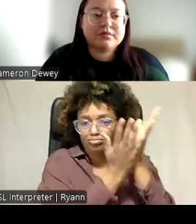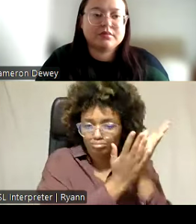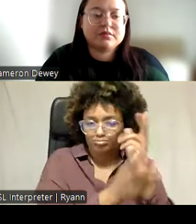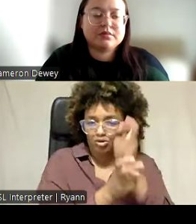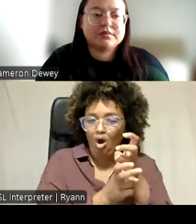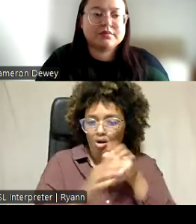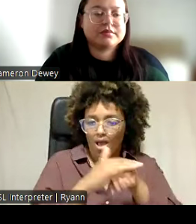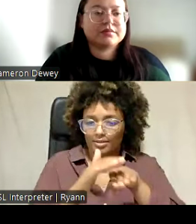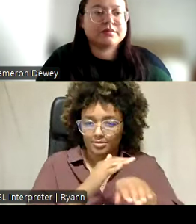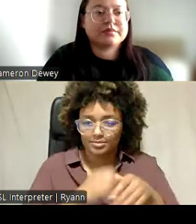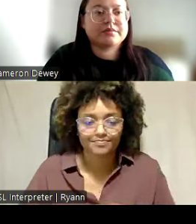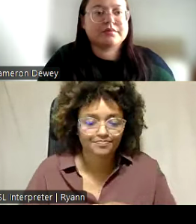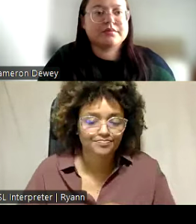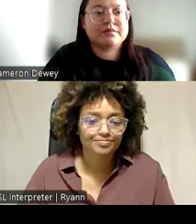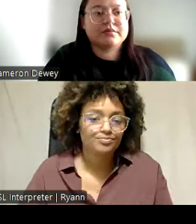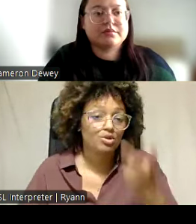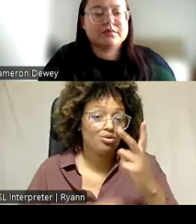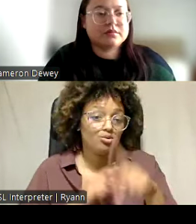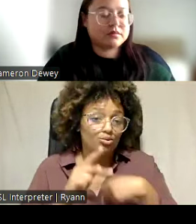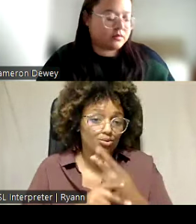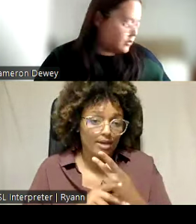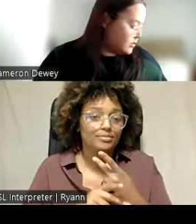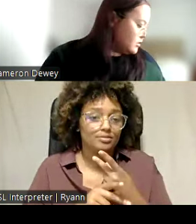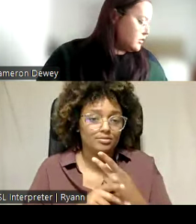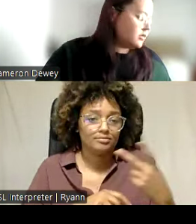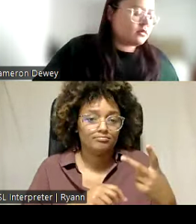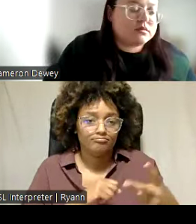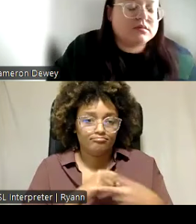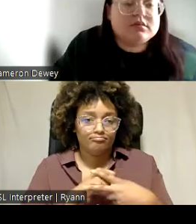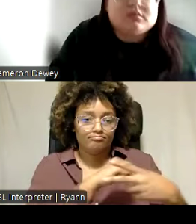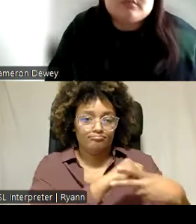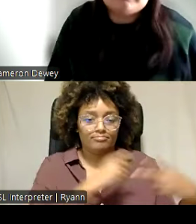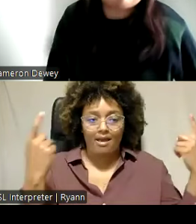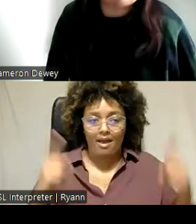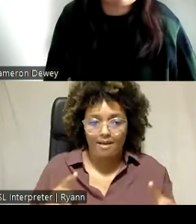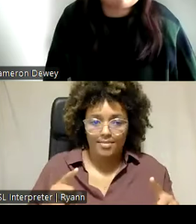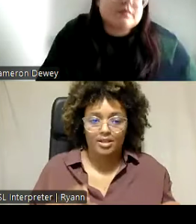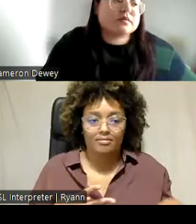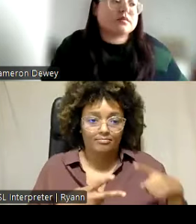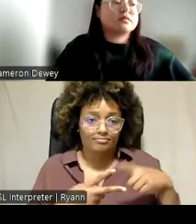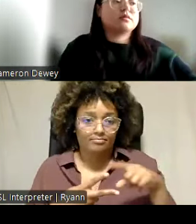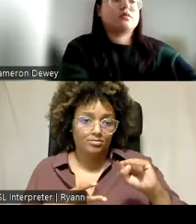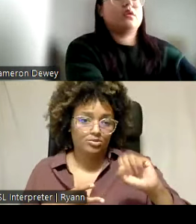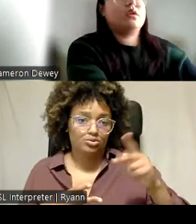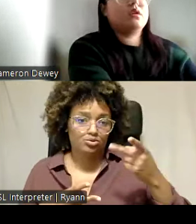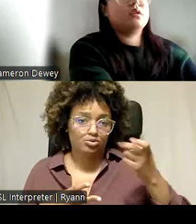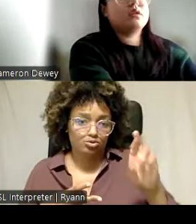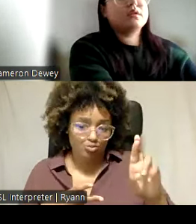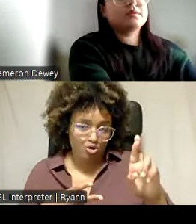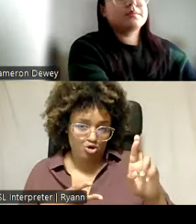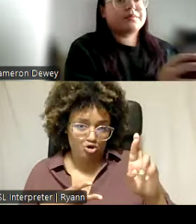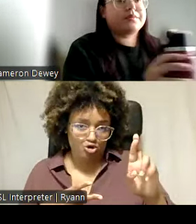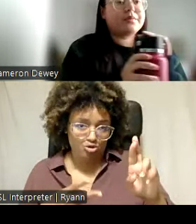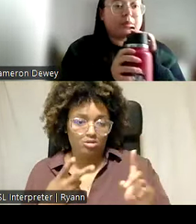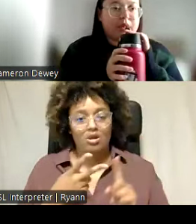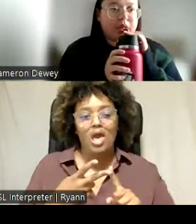there are two types of encoding listed on the slide. Super encoding is the first one, and minimal